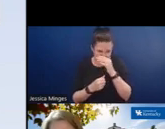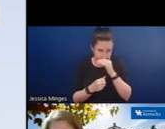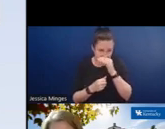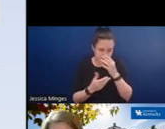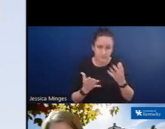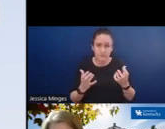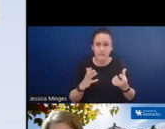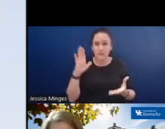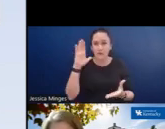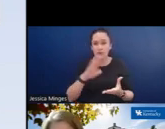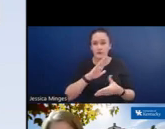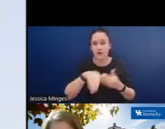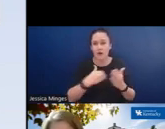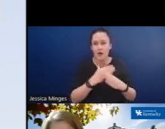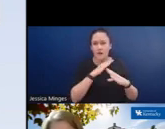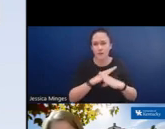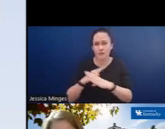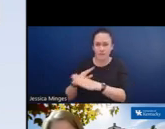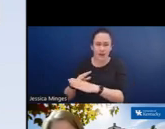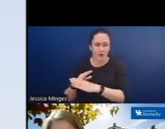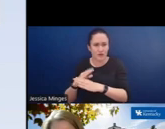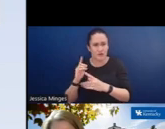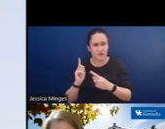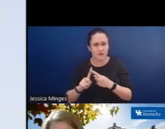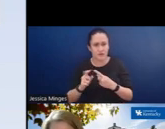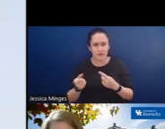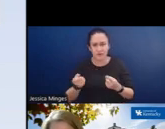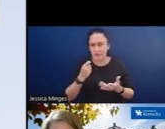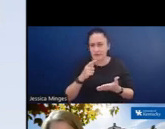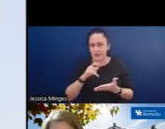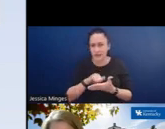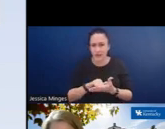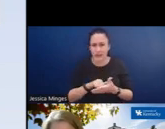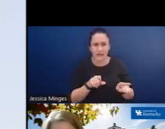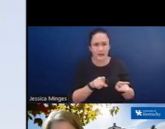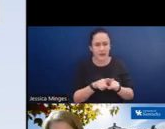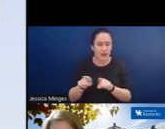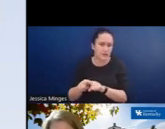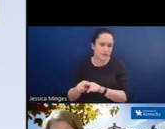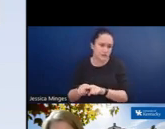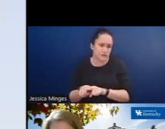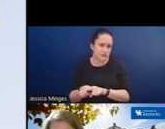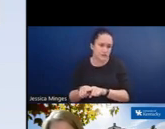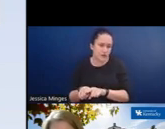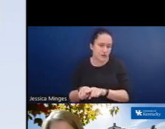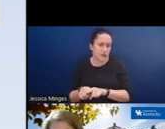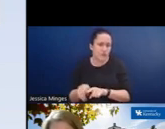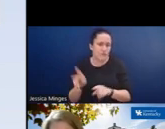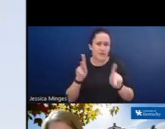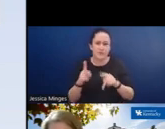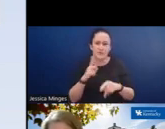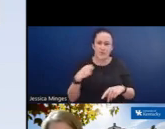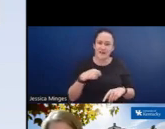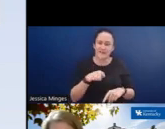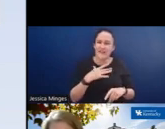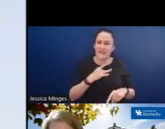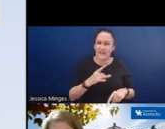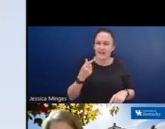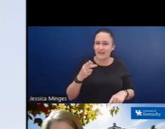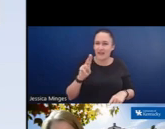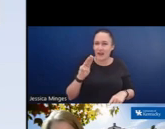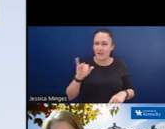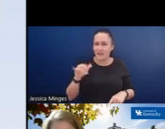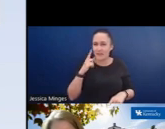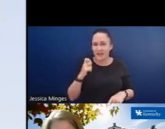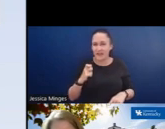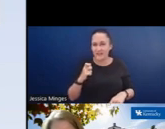reduce all of the barriers to taking it. Also, people told us they liked the gummies because they tasted sweet and they